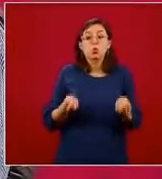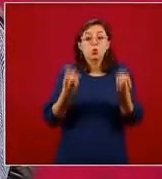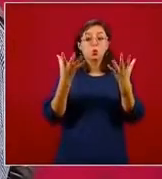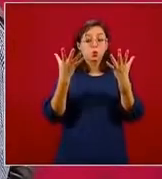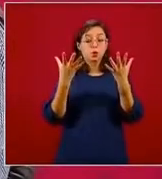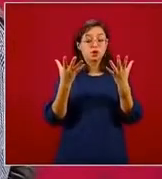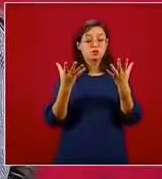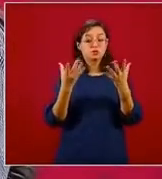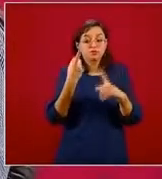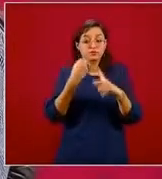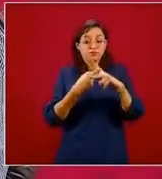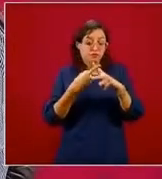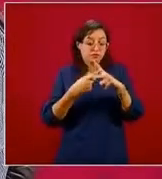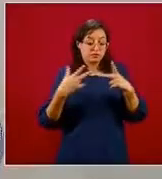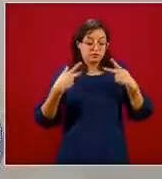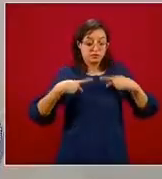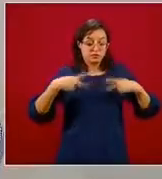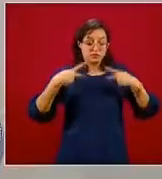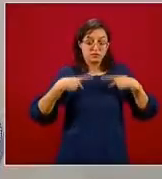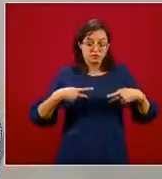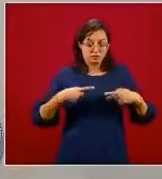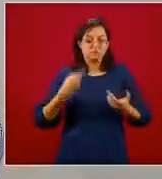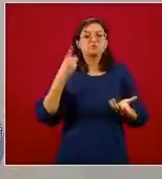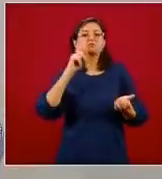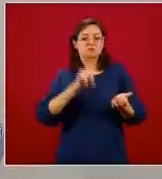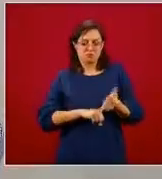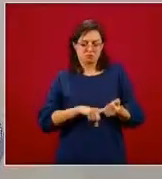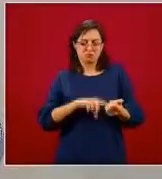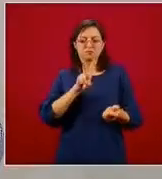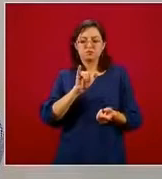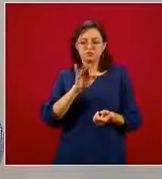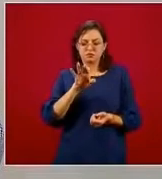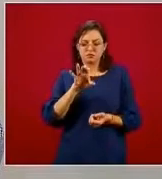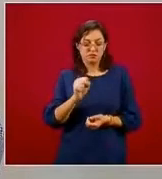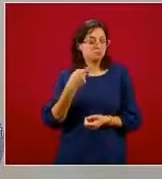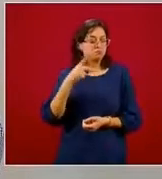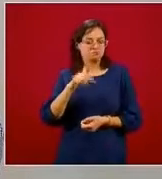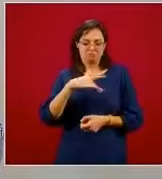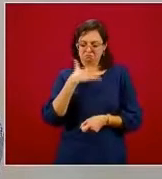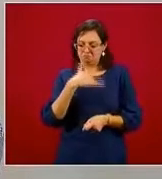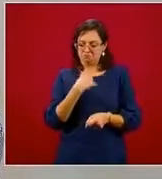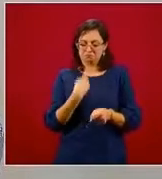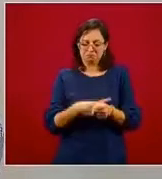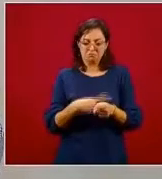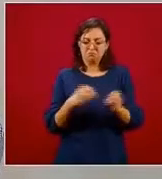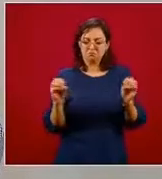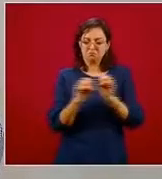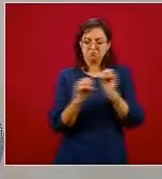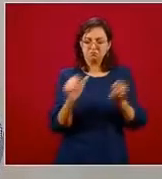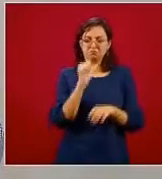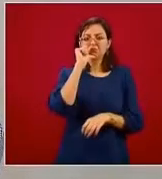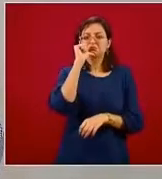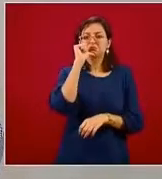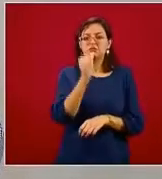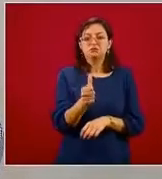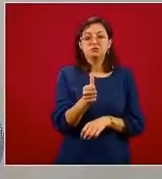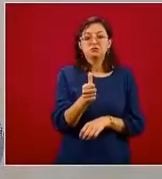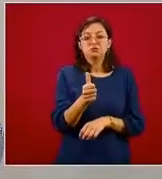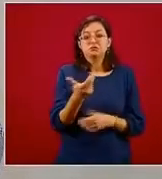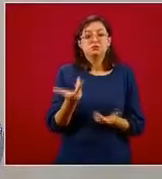por of the ejemplo, pandemic. de And personas so if they can give us an portadoras idea of o how many people are asintomáticas que carriers or den how many positivo people al are virus y que